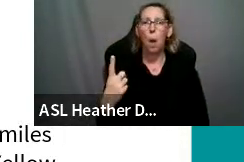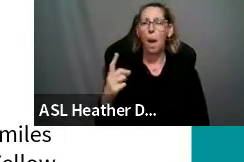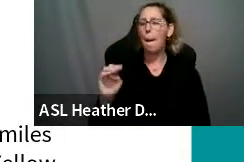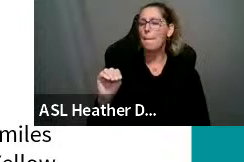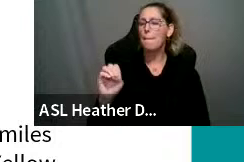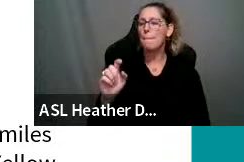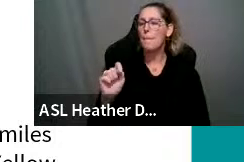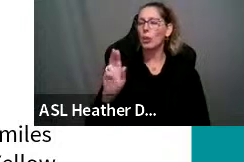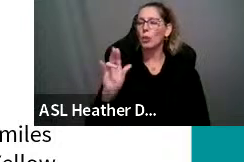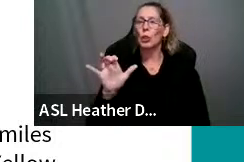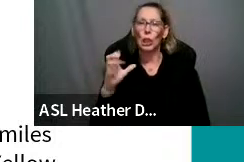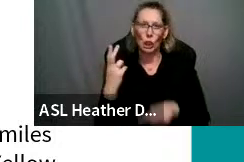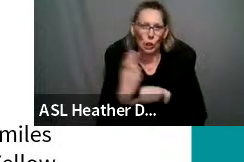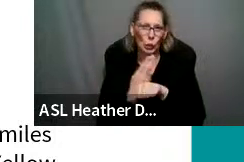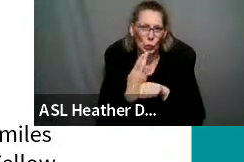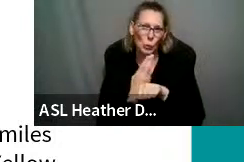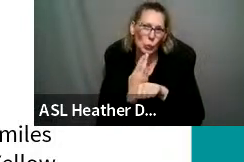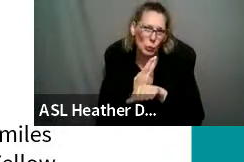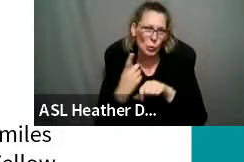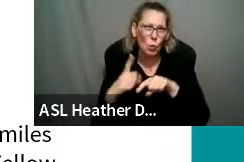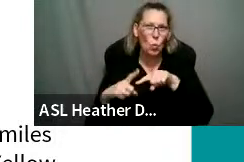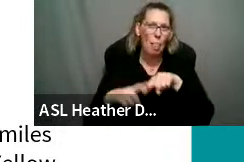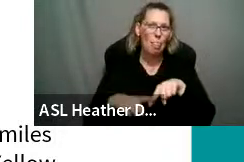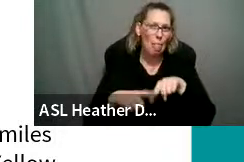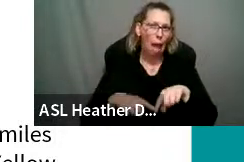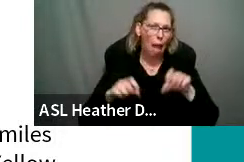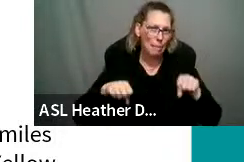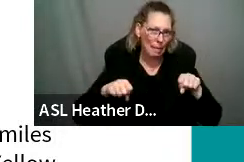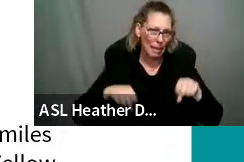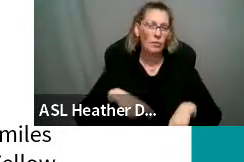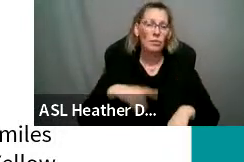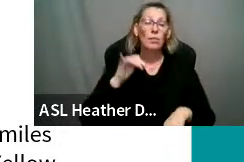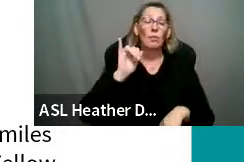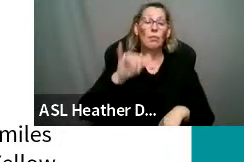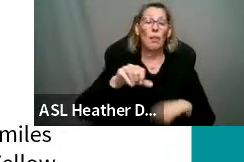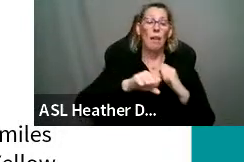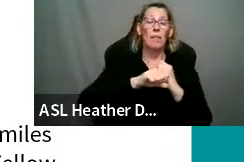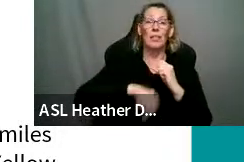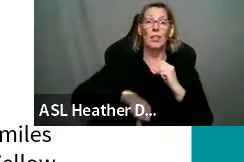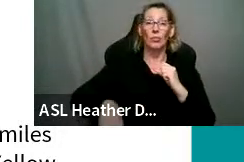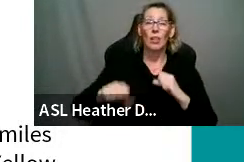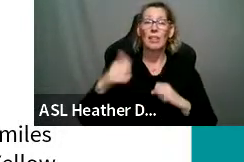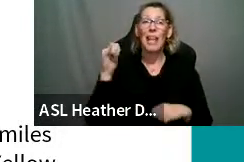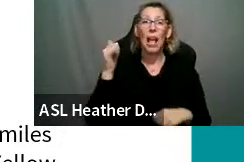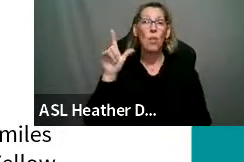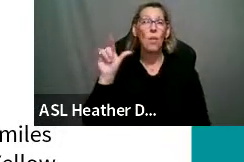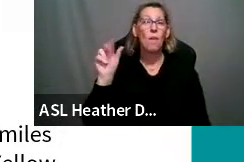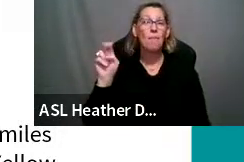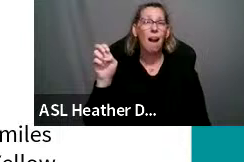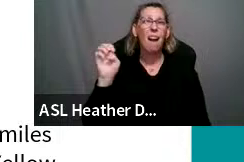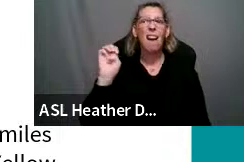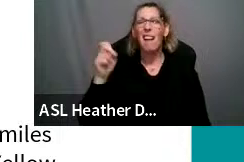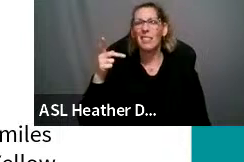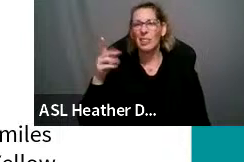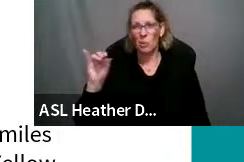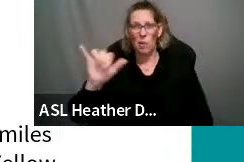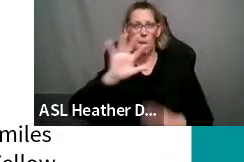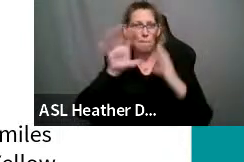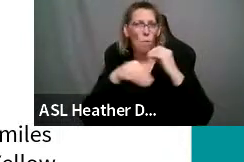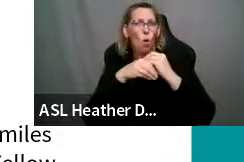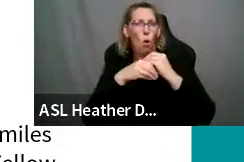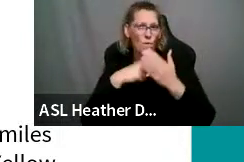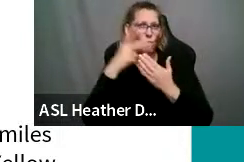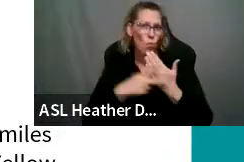used to calculate kind of transit reliability. The extension of the yellow line from Expo is highlighted as part of the program, as well